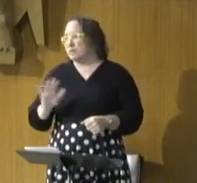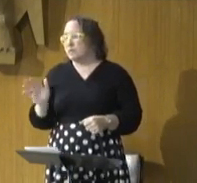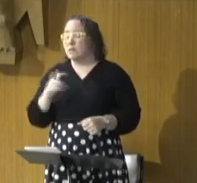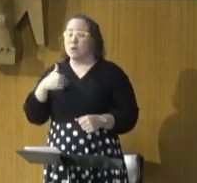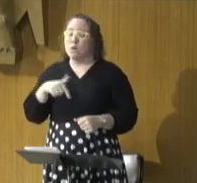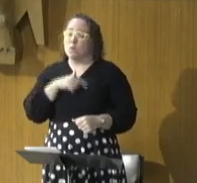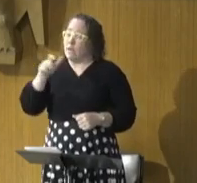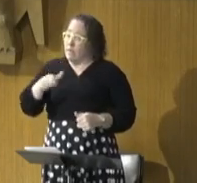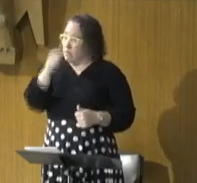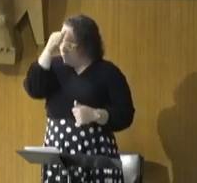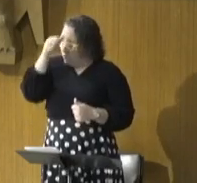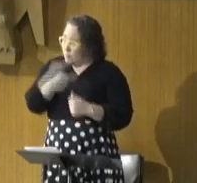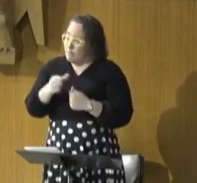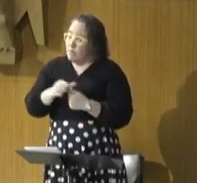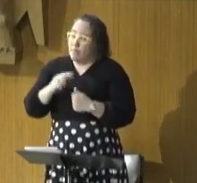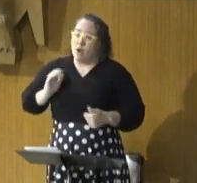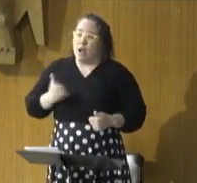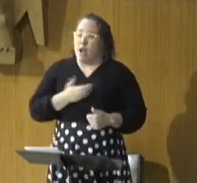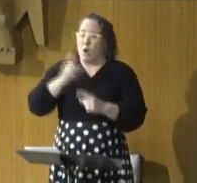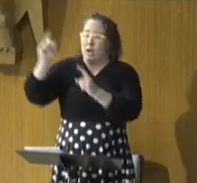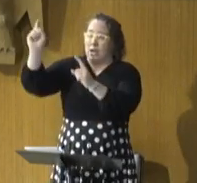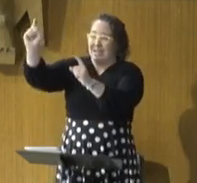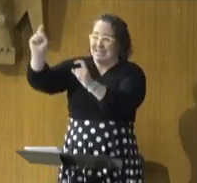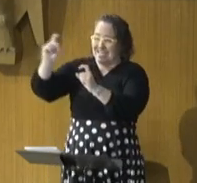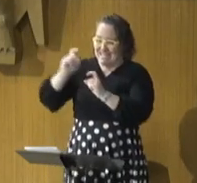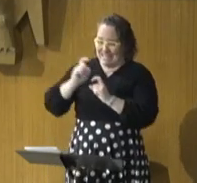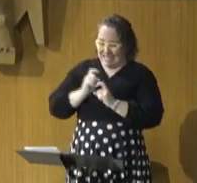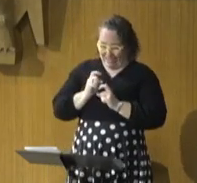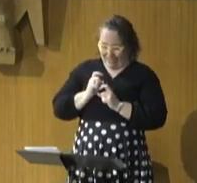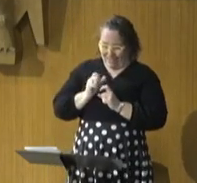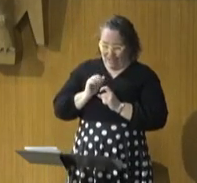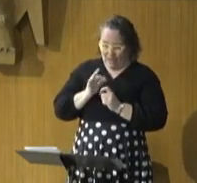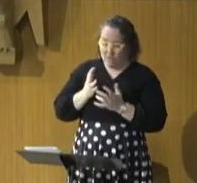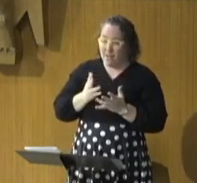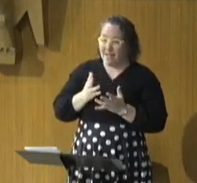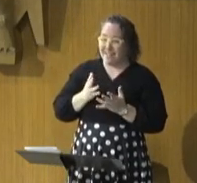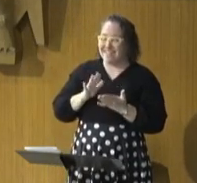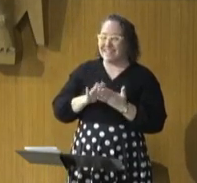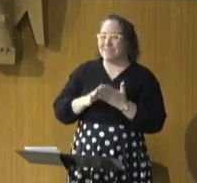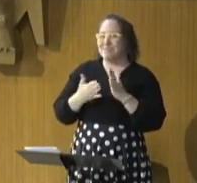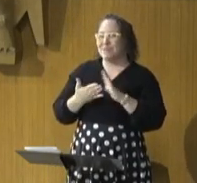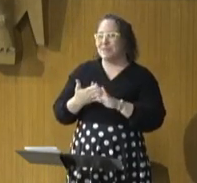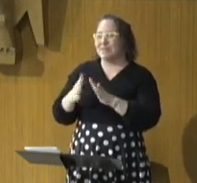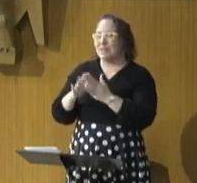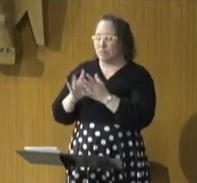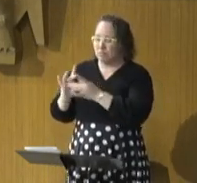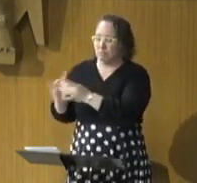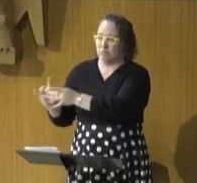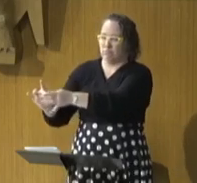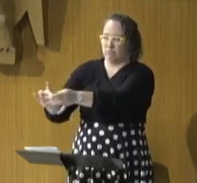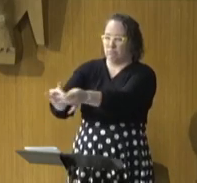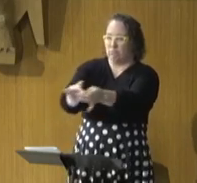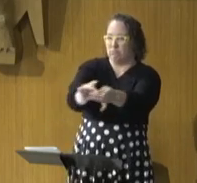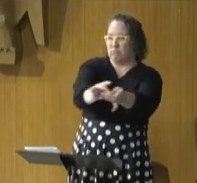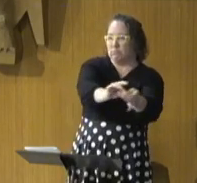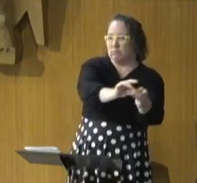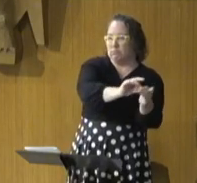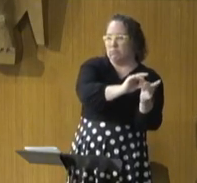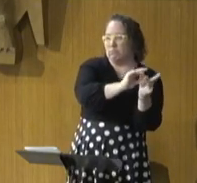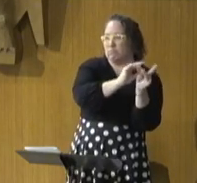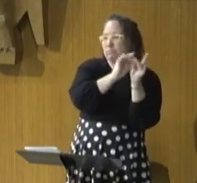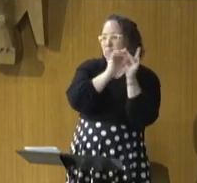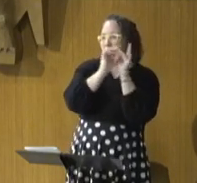we have this gift in one another, this gift of community and we're joined here together by this